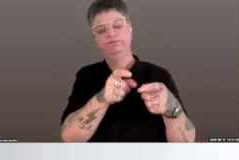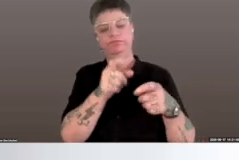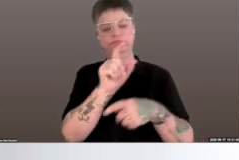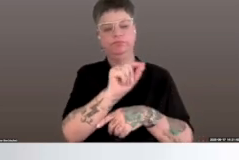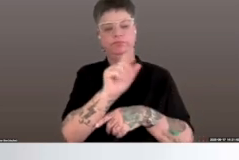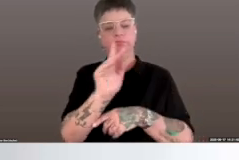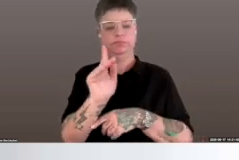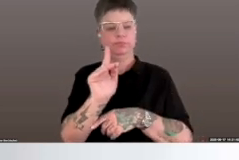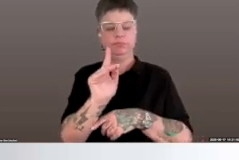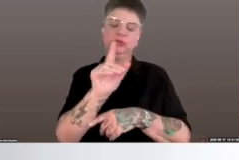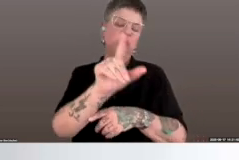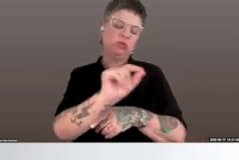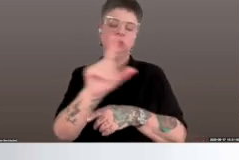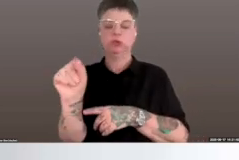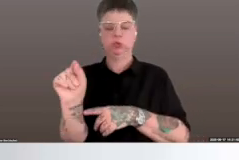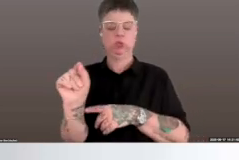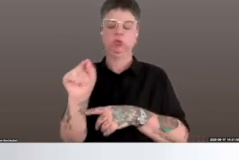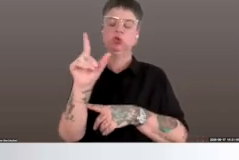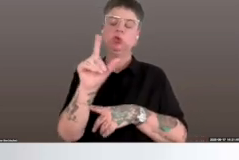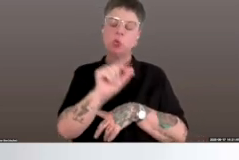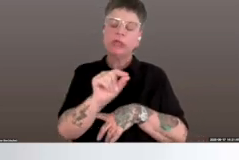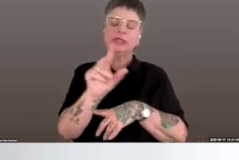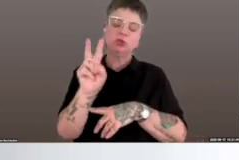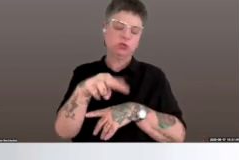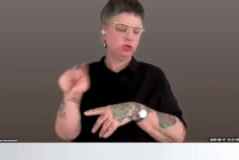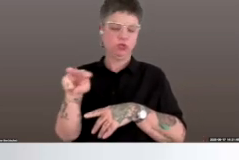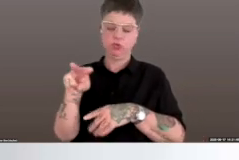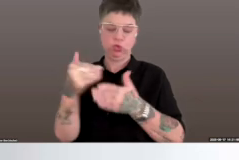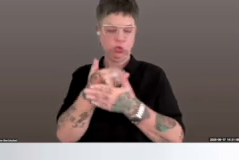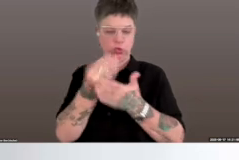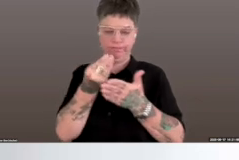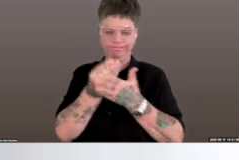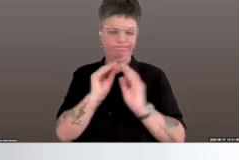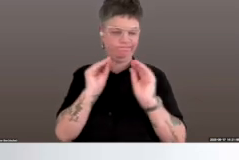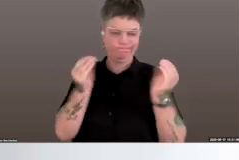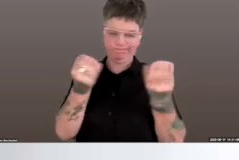funding has been allocated this year. Next slide, please.